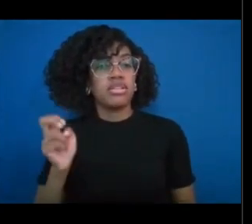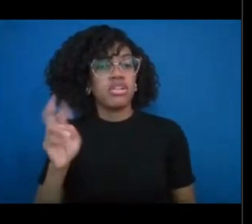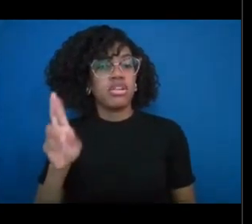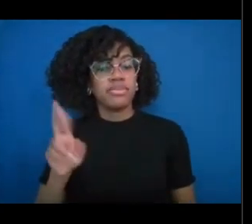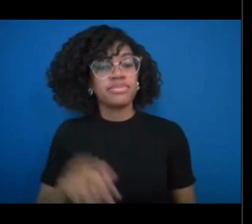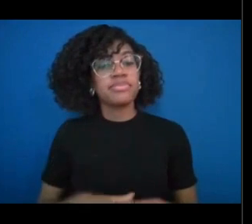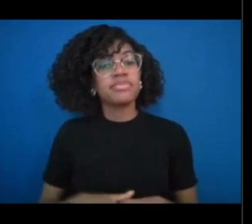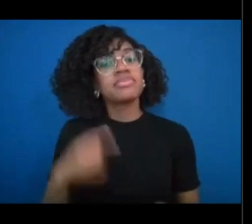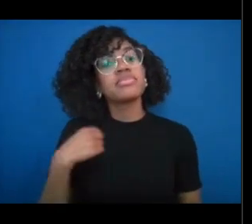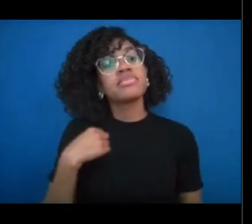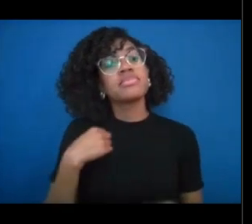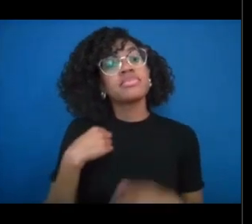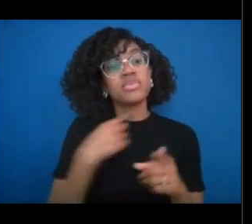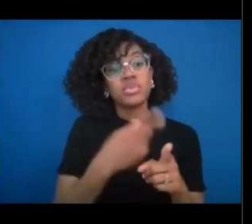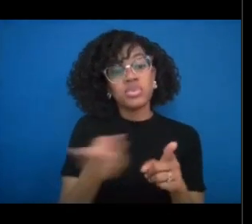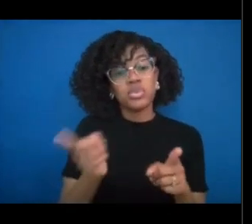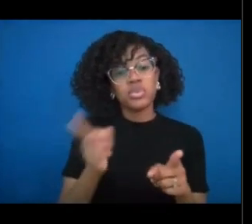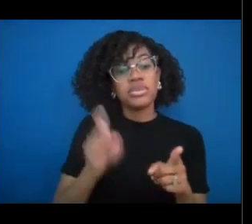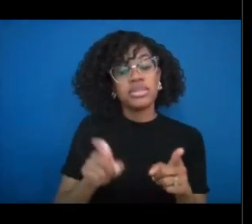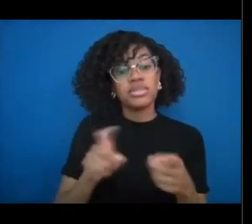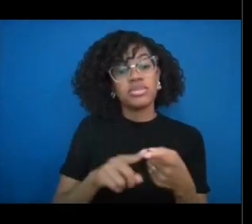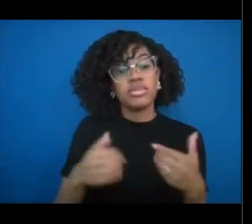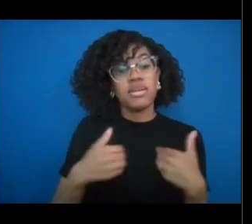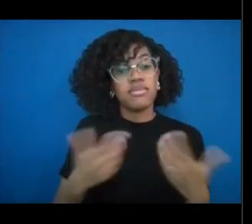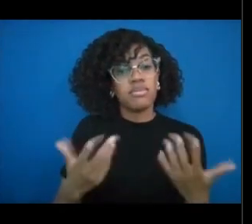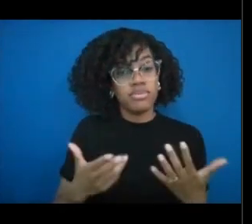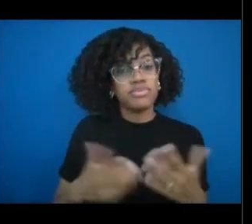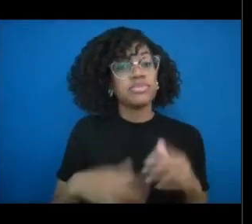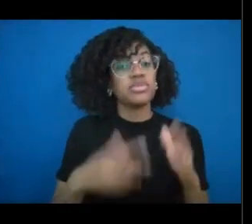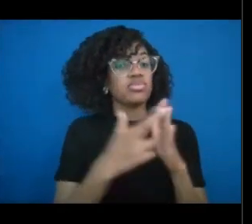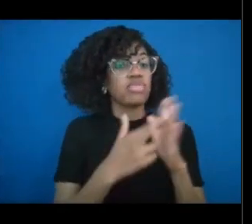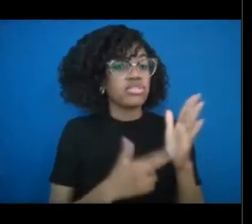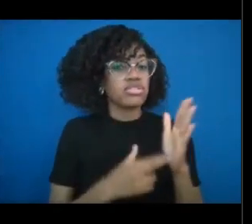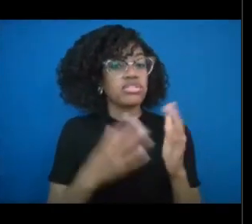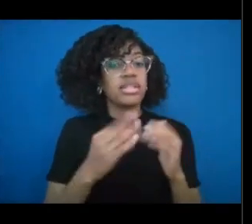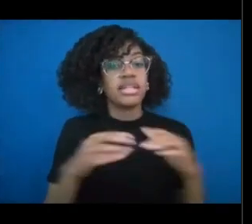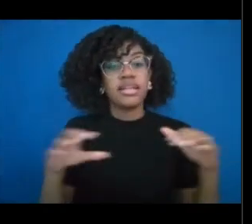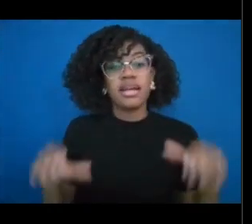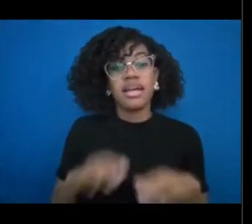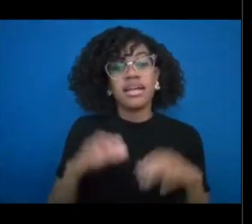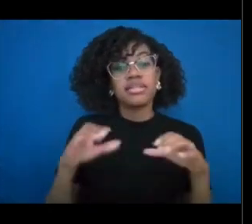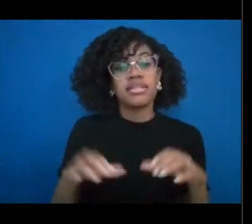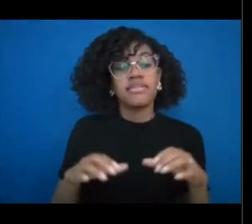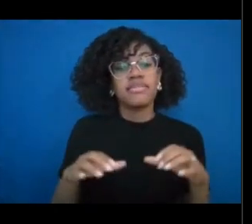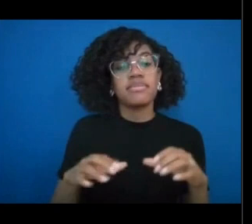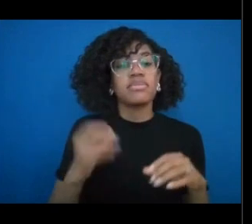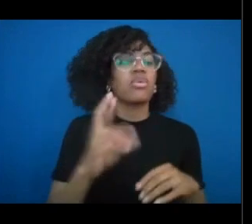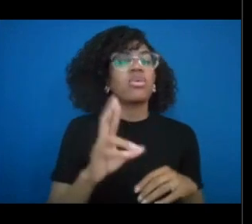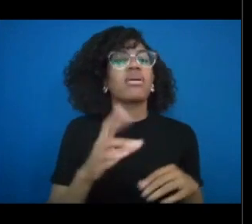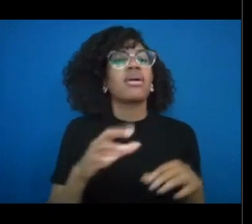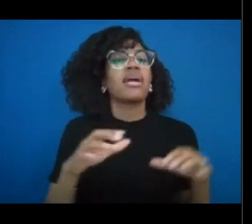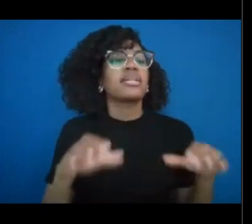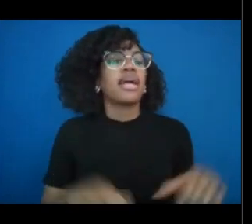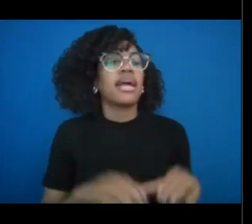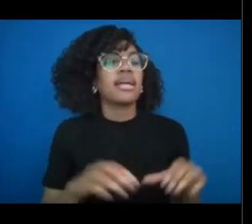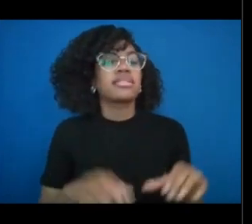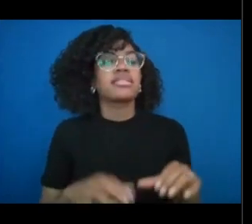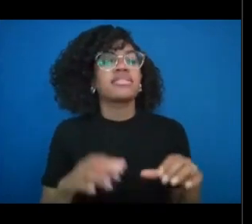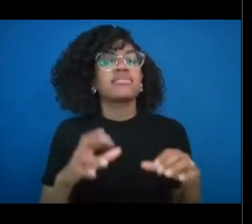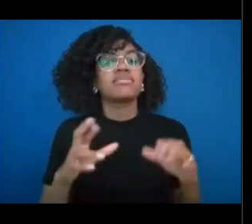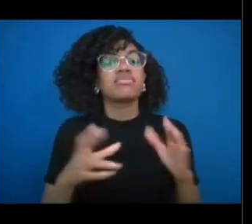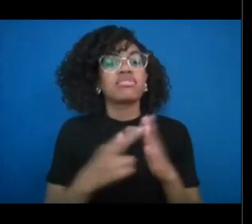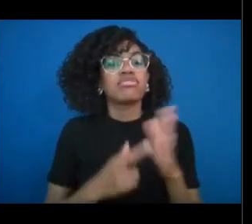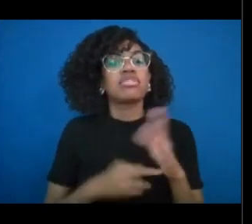need to have a registered and an active registration in the federal